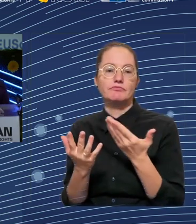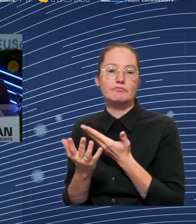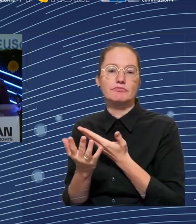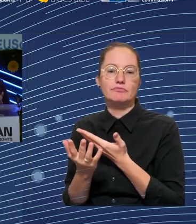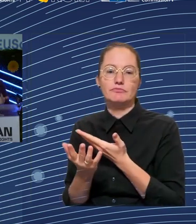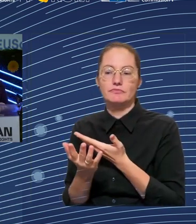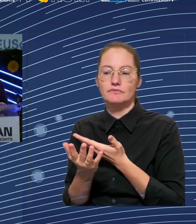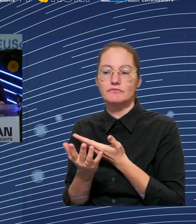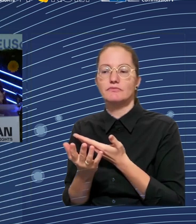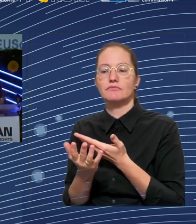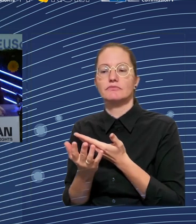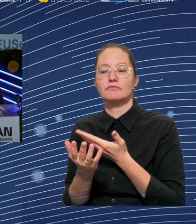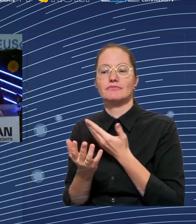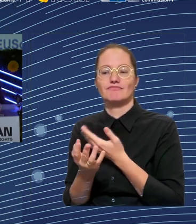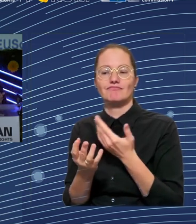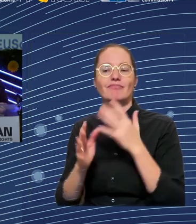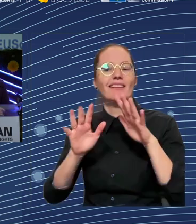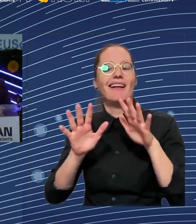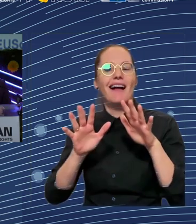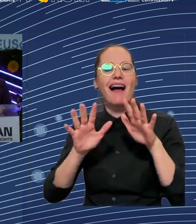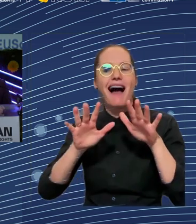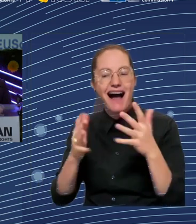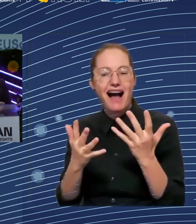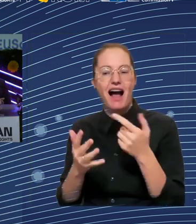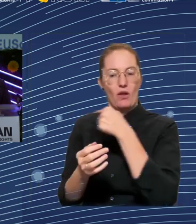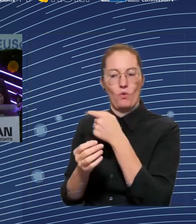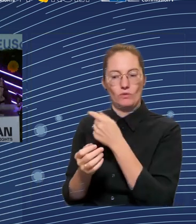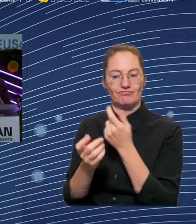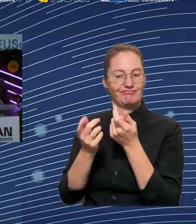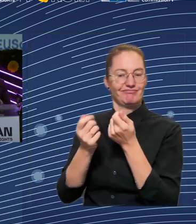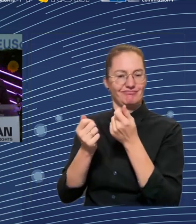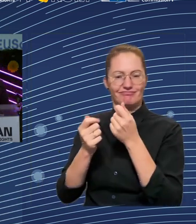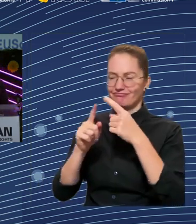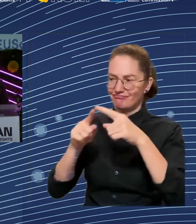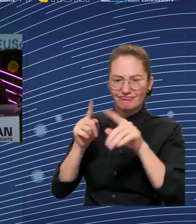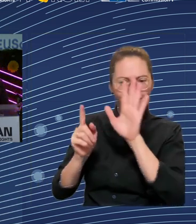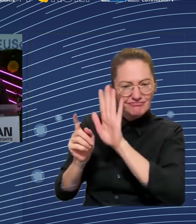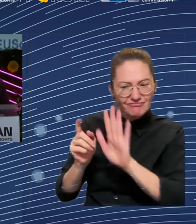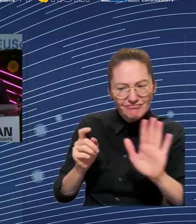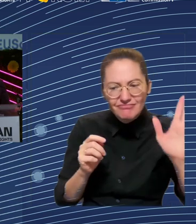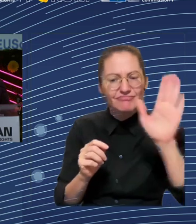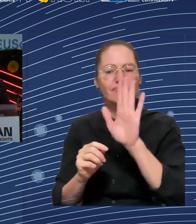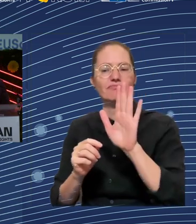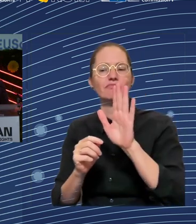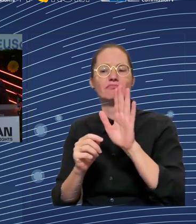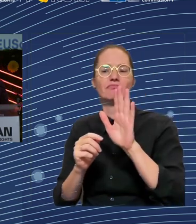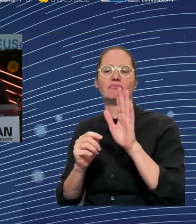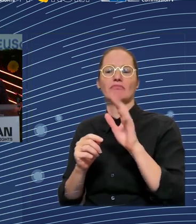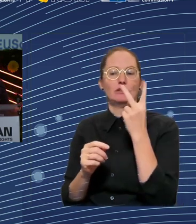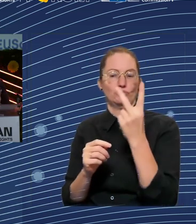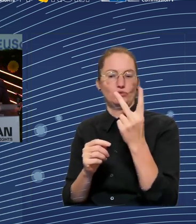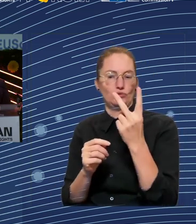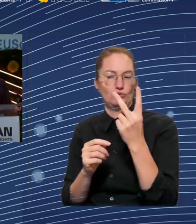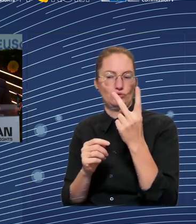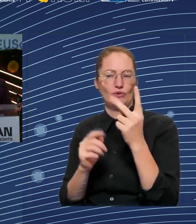in care, construction, transport, and certain service occupations. In the middle, were shortage occupations